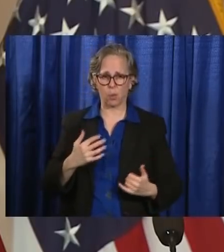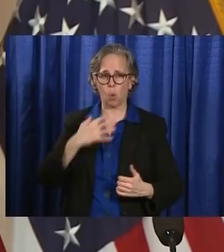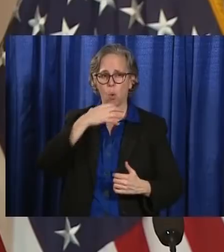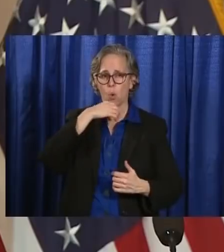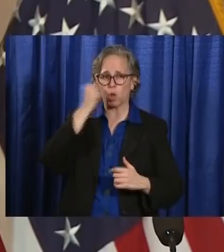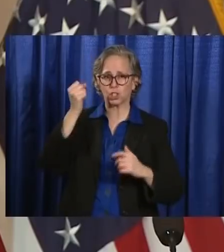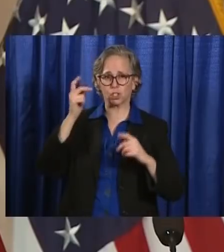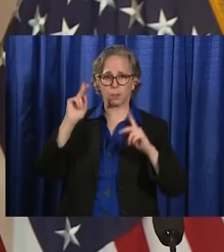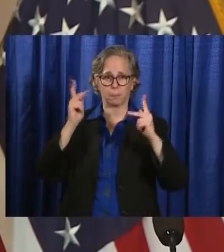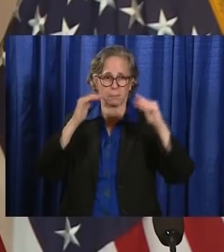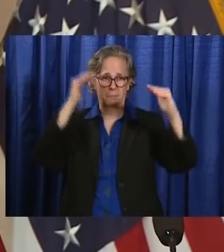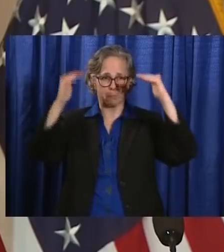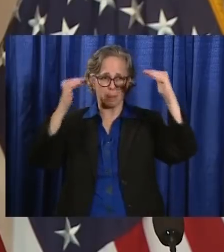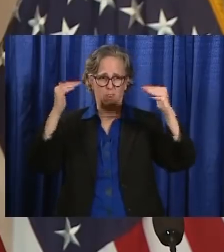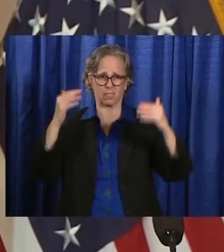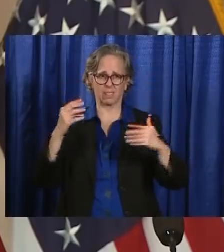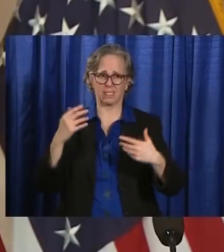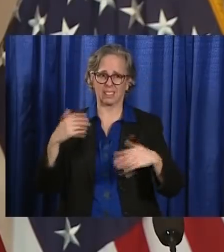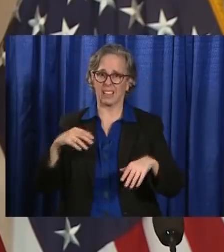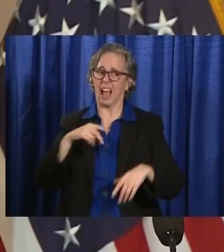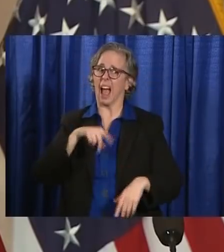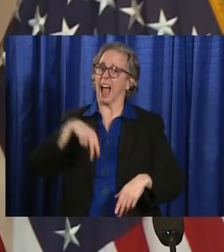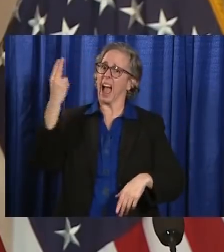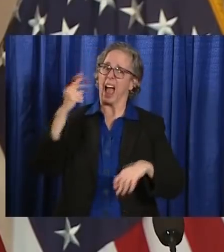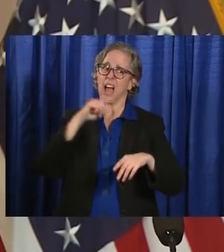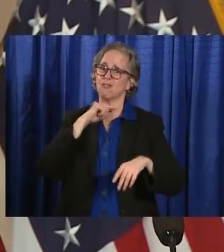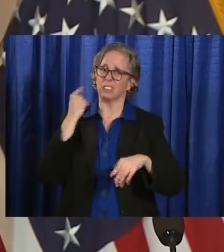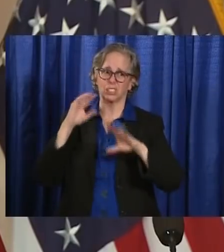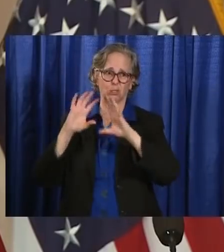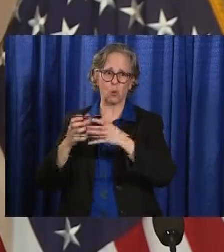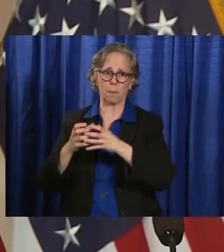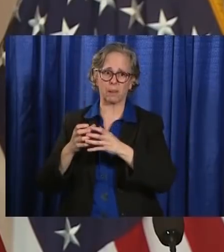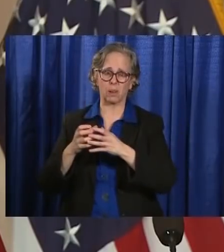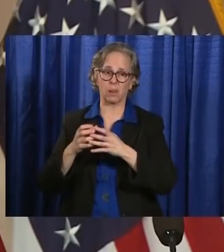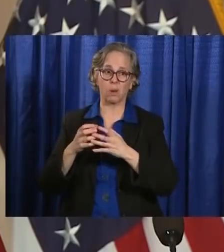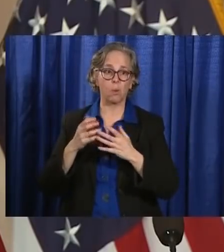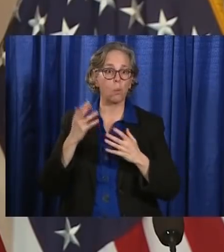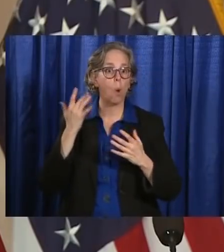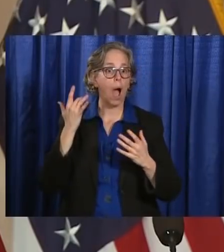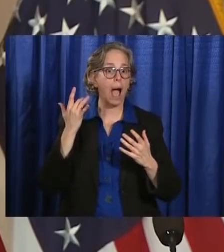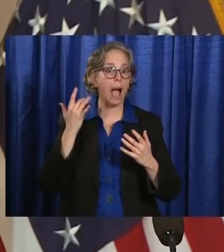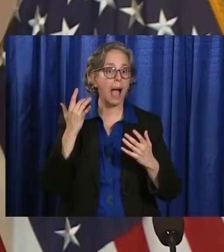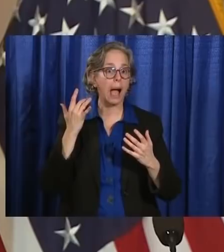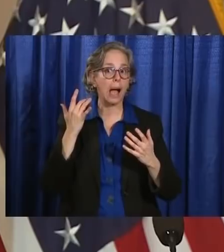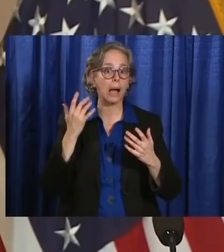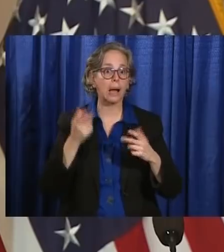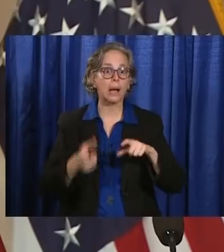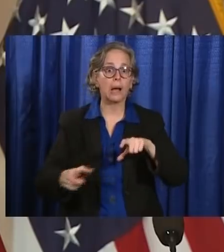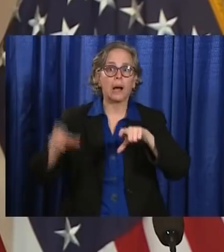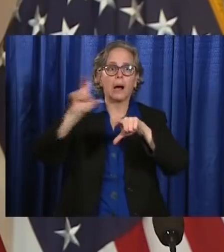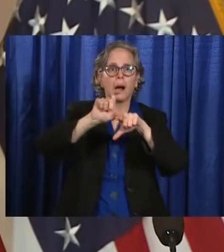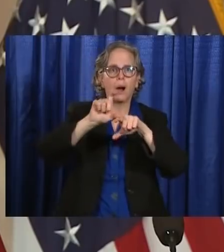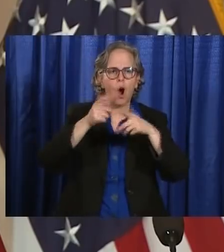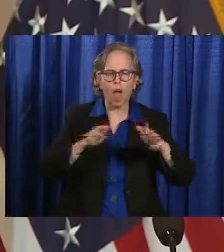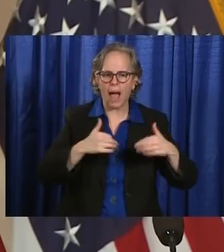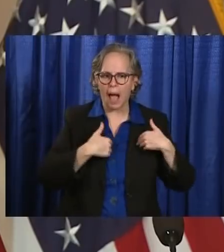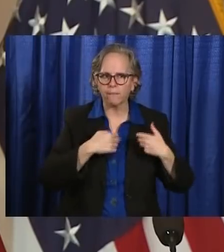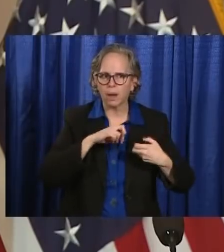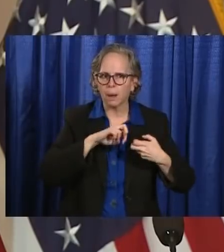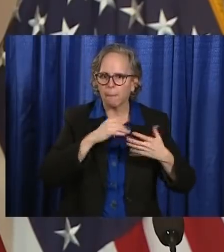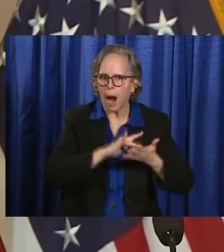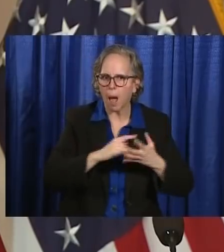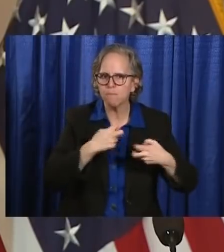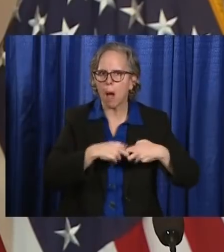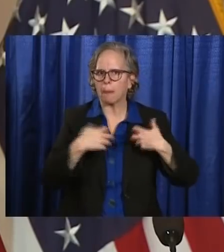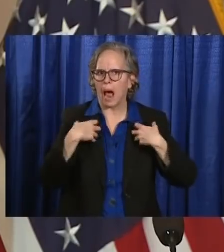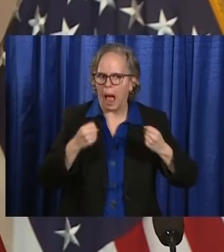group, especially those with additional chronic medical conditions. But we are pleased that industries